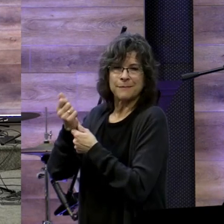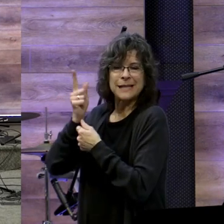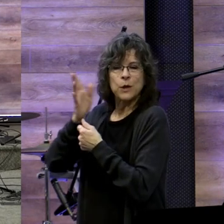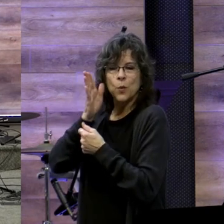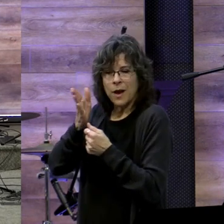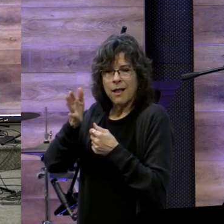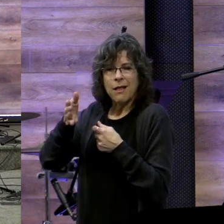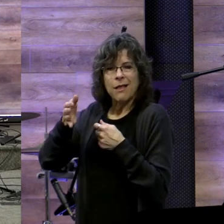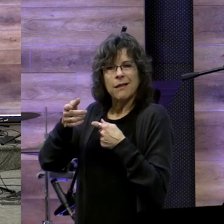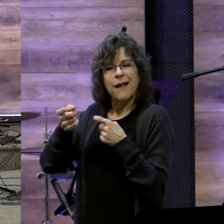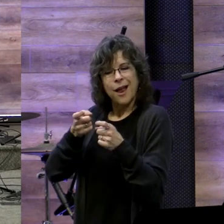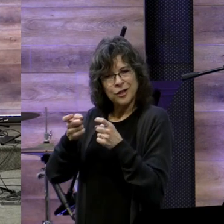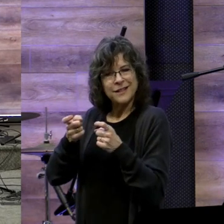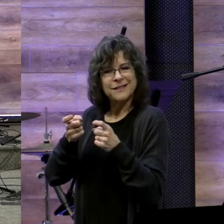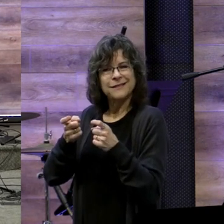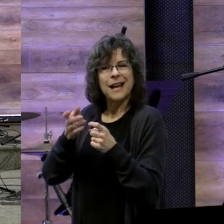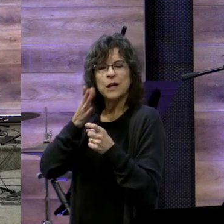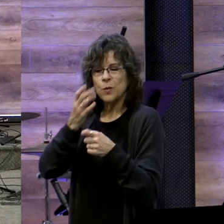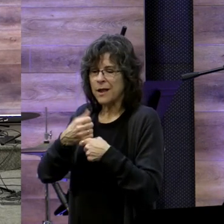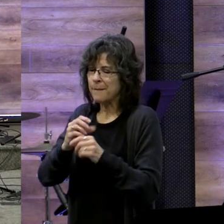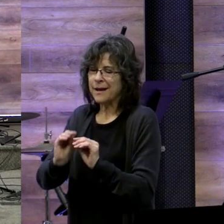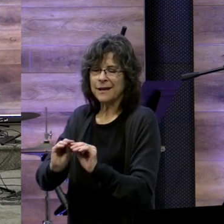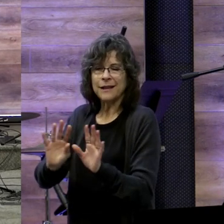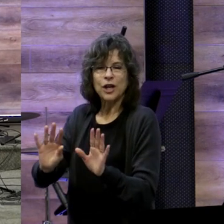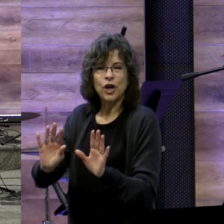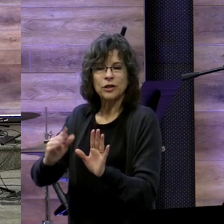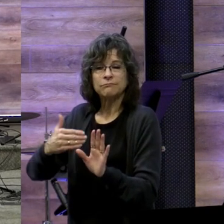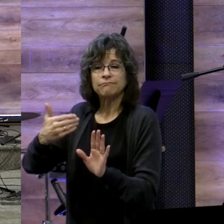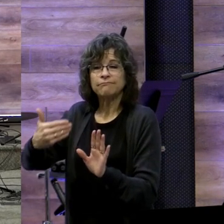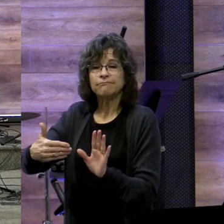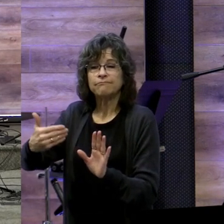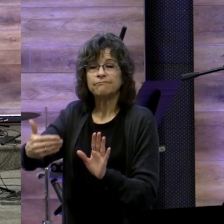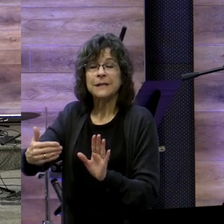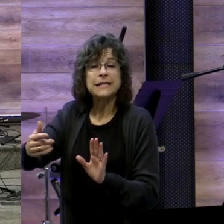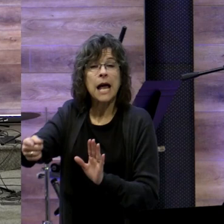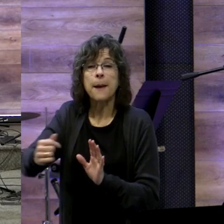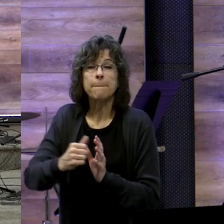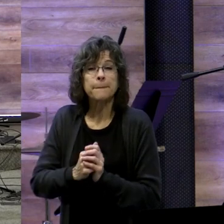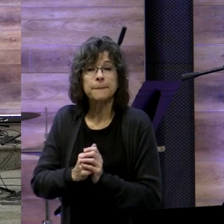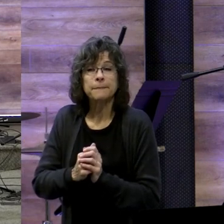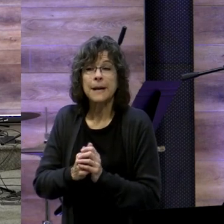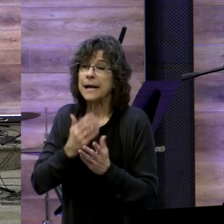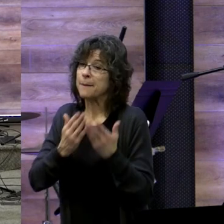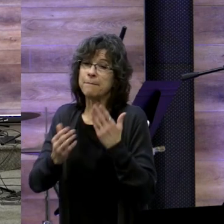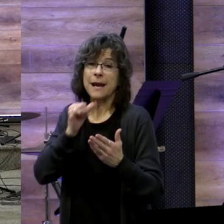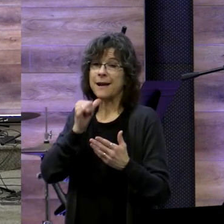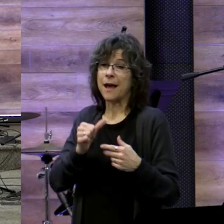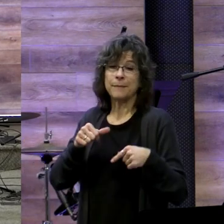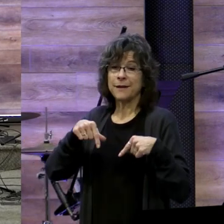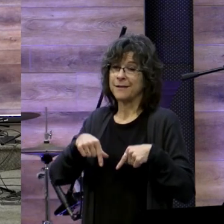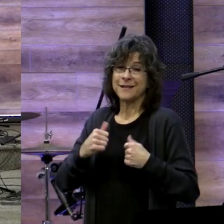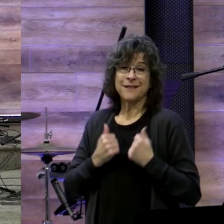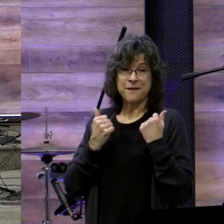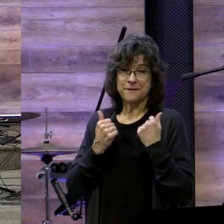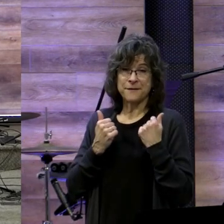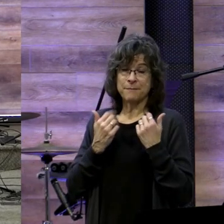time, he will make it plain. Even if the time that we speak of is in eternity, when all things become